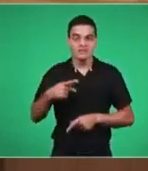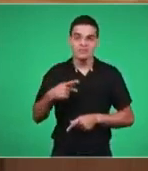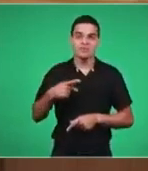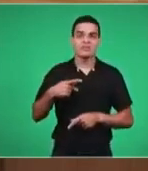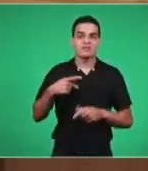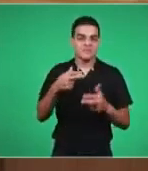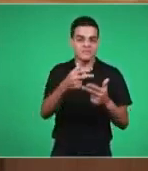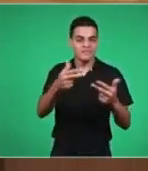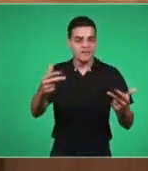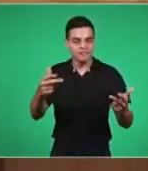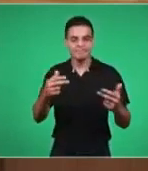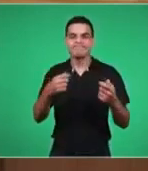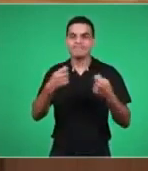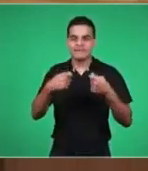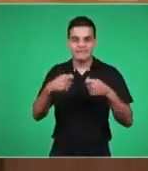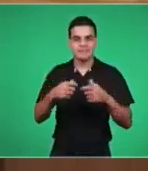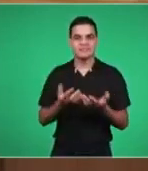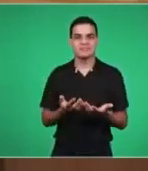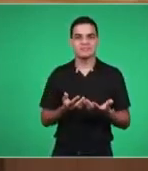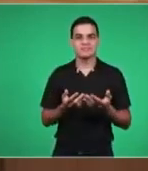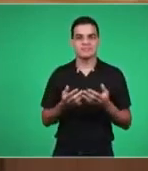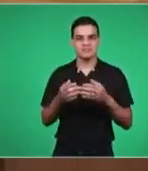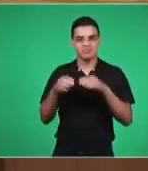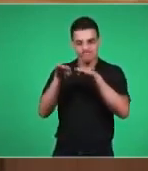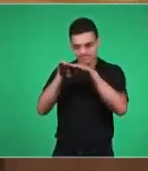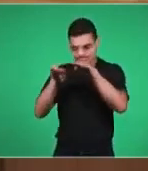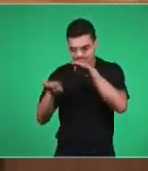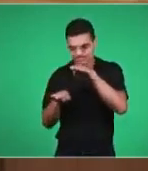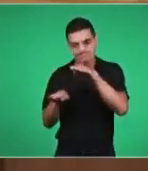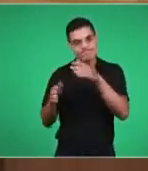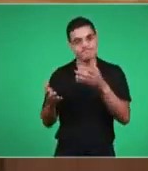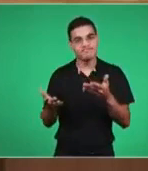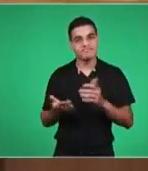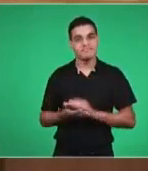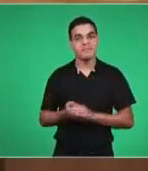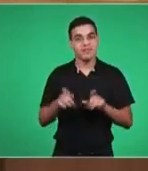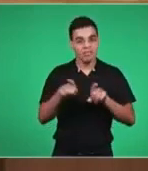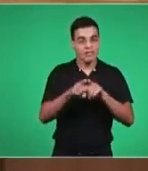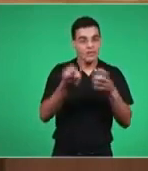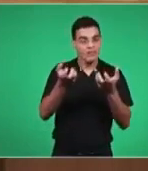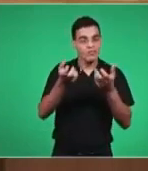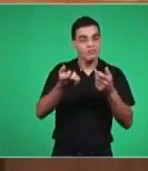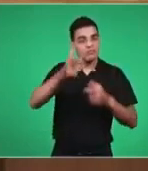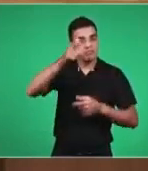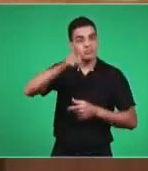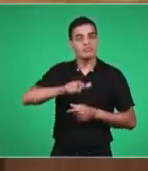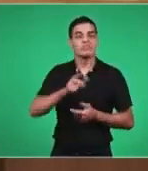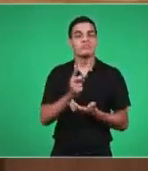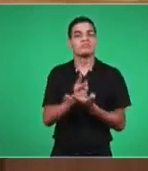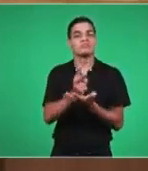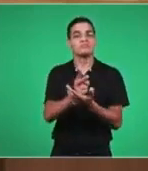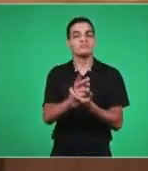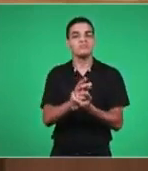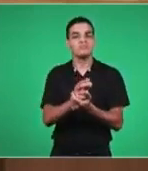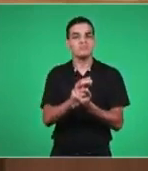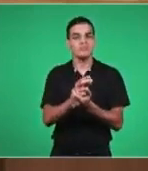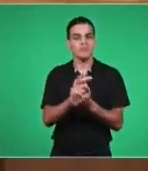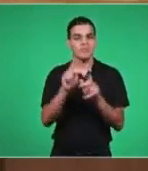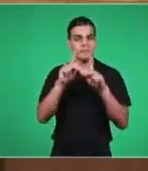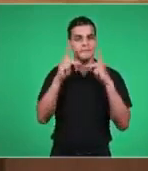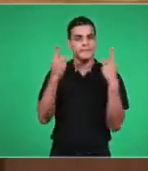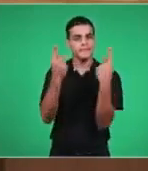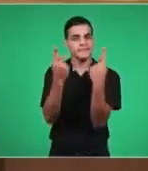And I want to say one more final word about this, is that the presbytery is